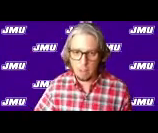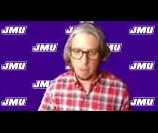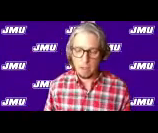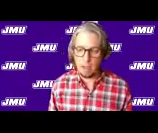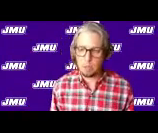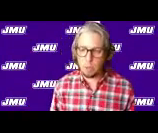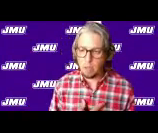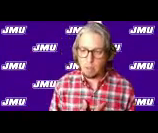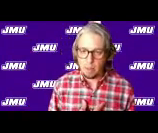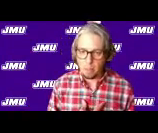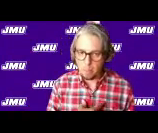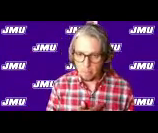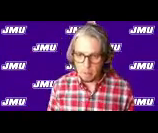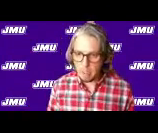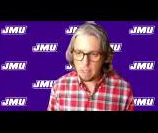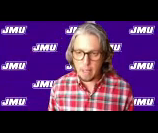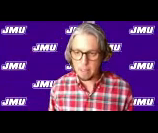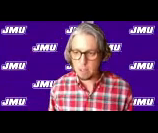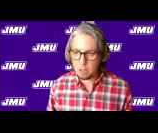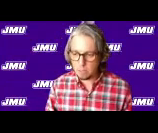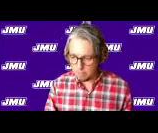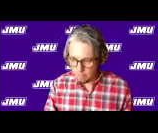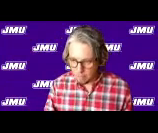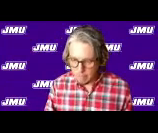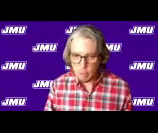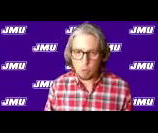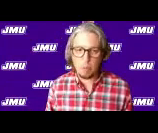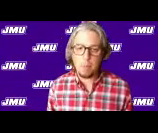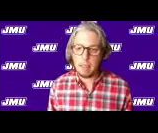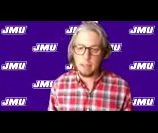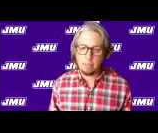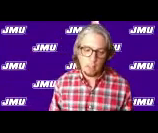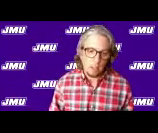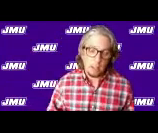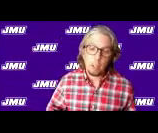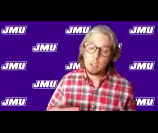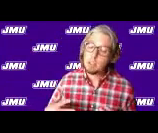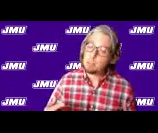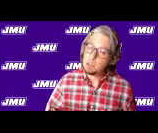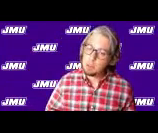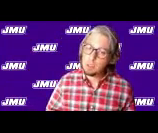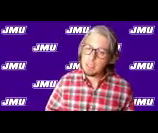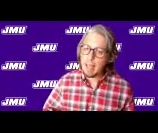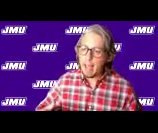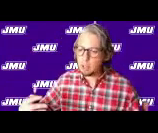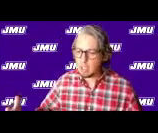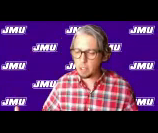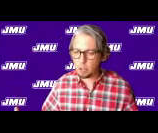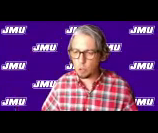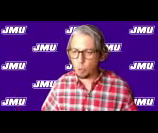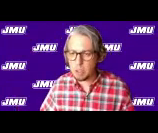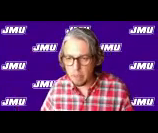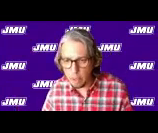specialists. So to me, that's where we begin. Inclusive opportunities